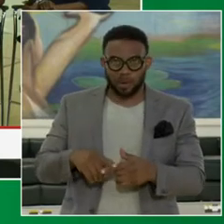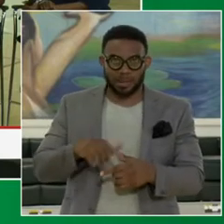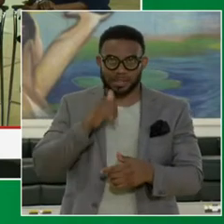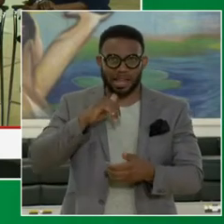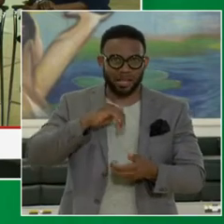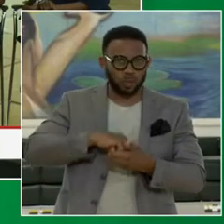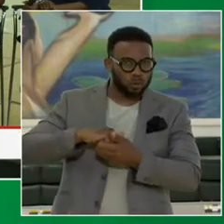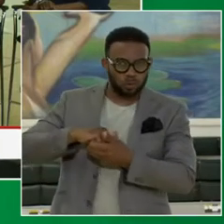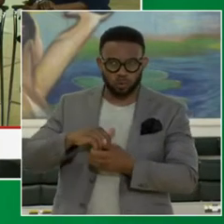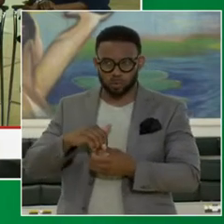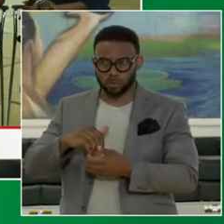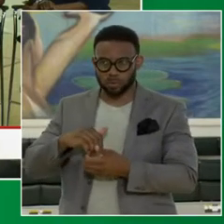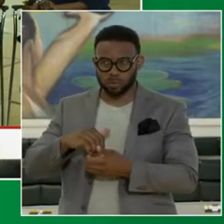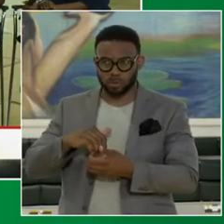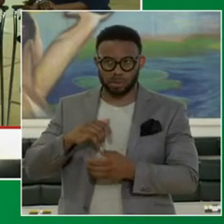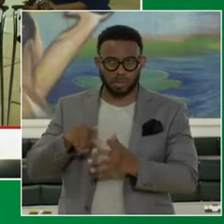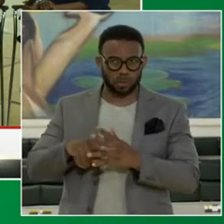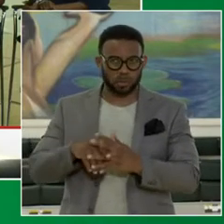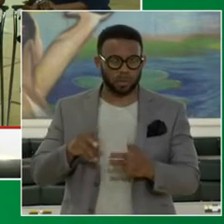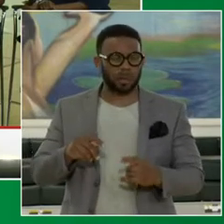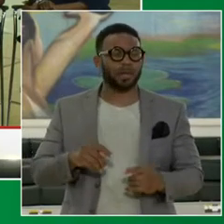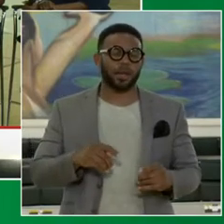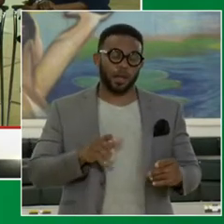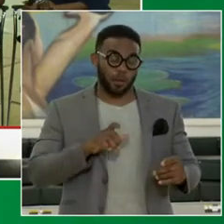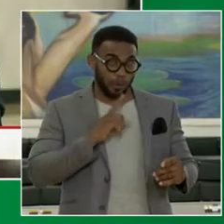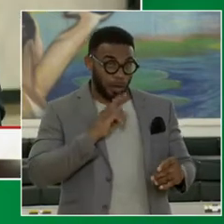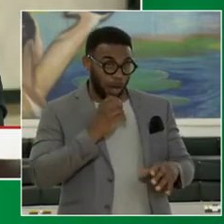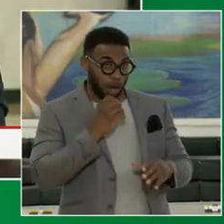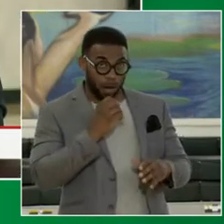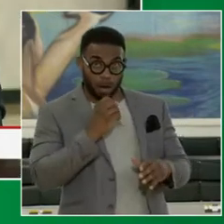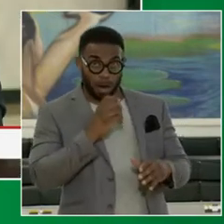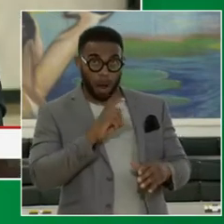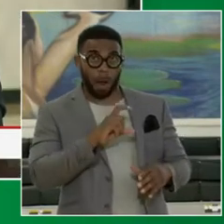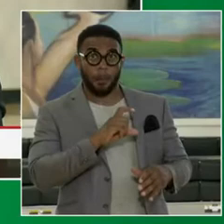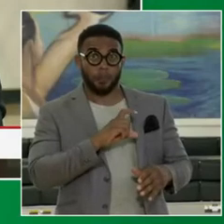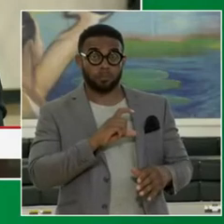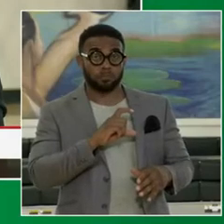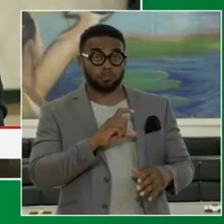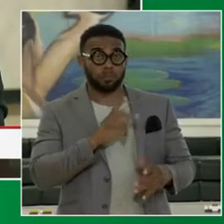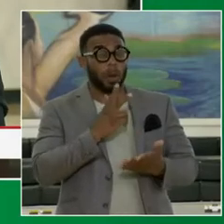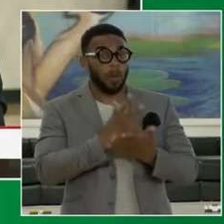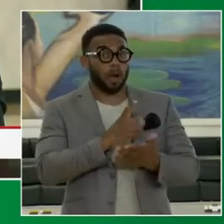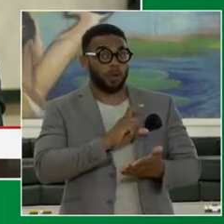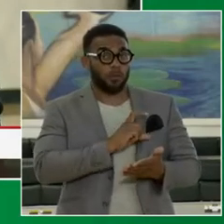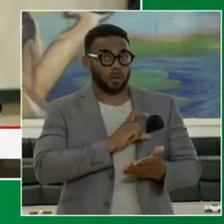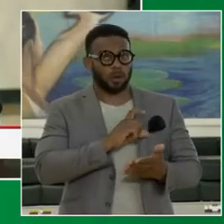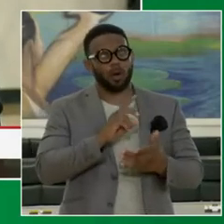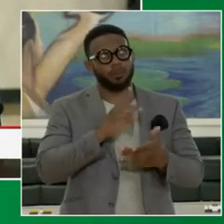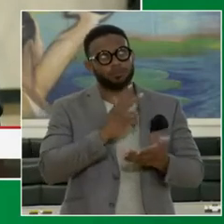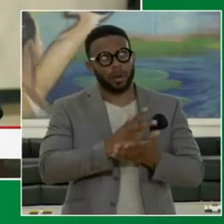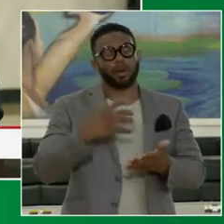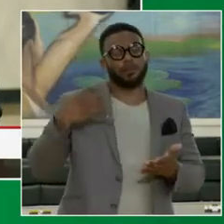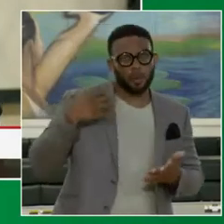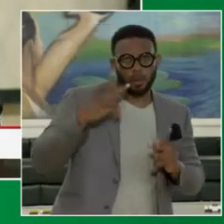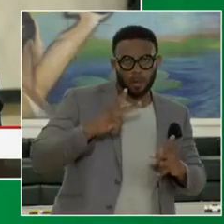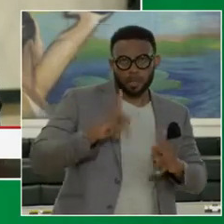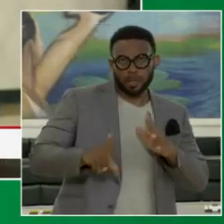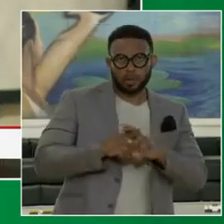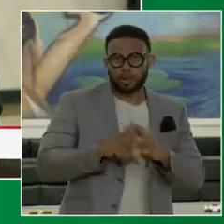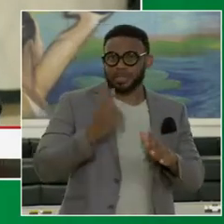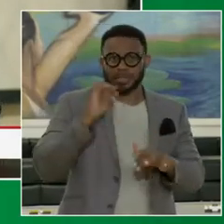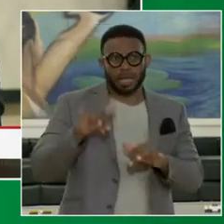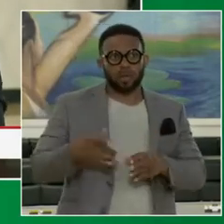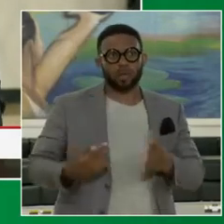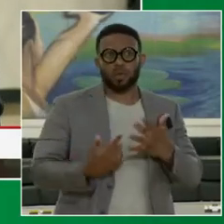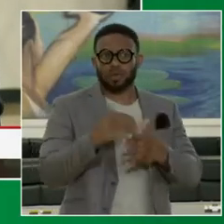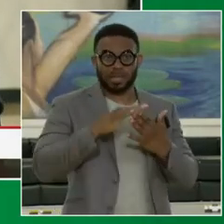a tow truck that shows up. There'll be a parking enforcement official that shows. And just like, throughout the city, if